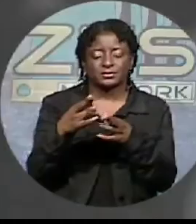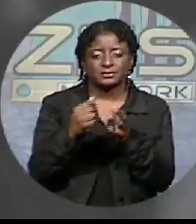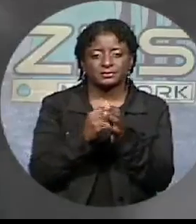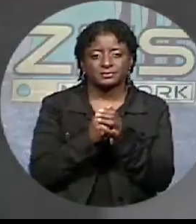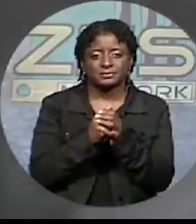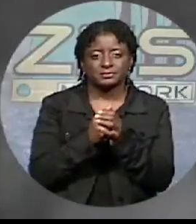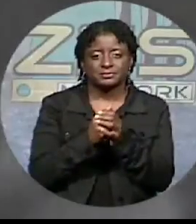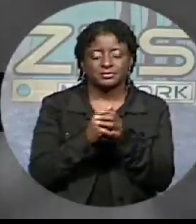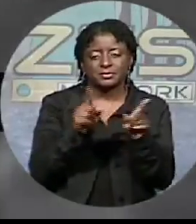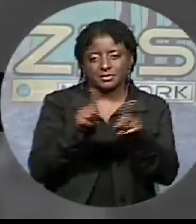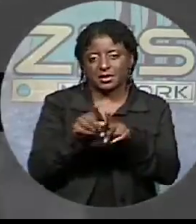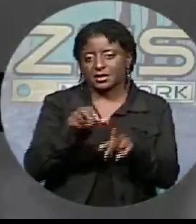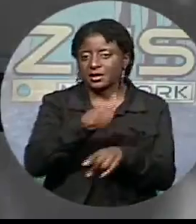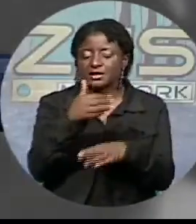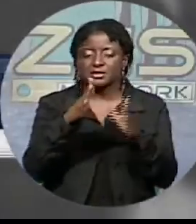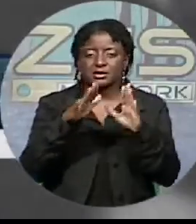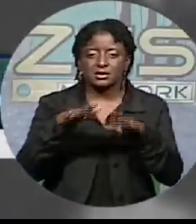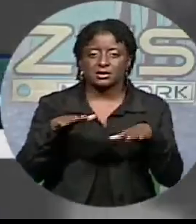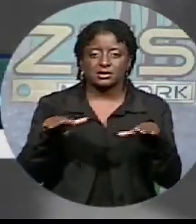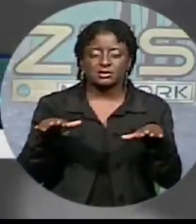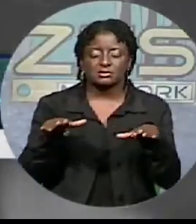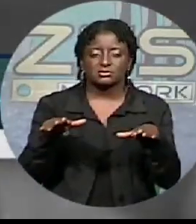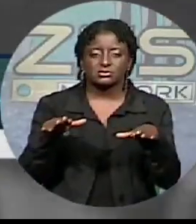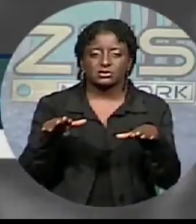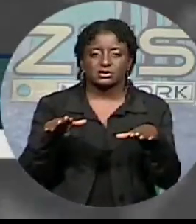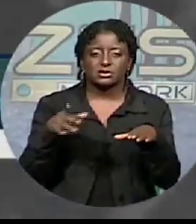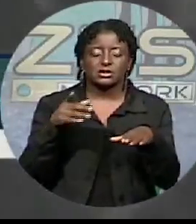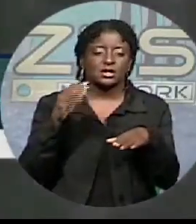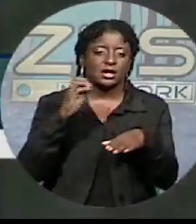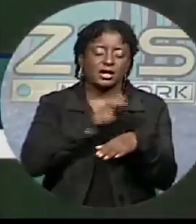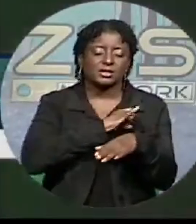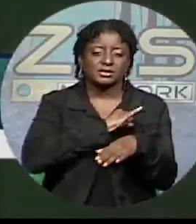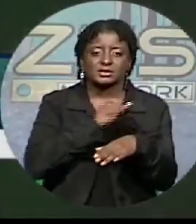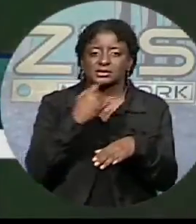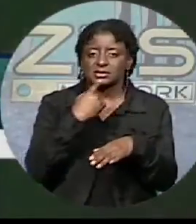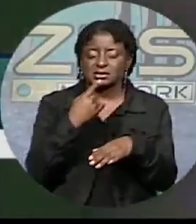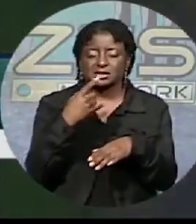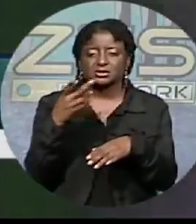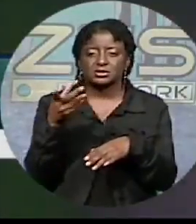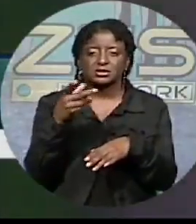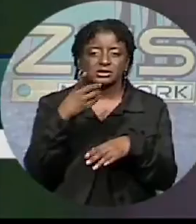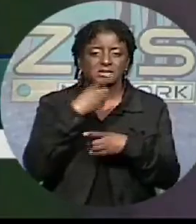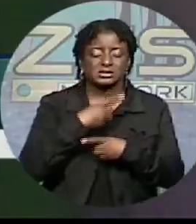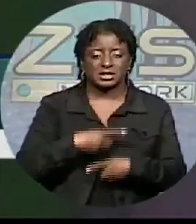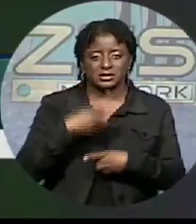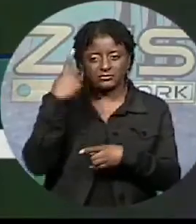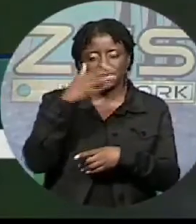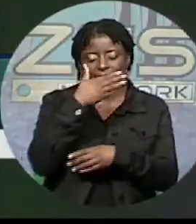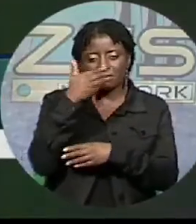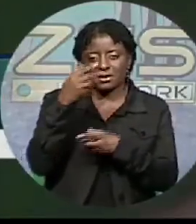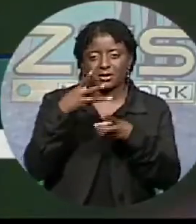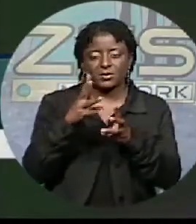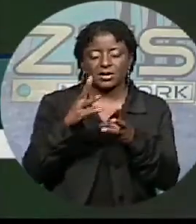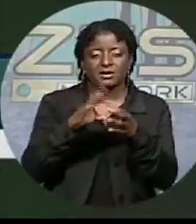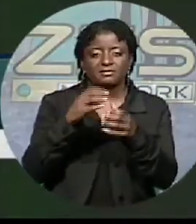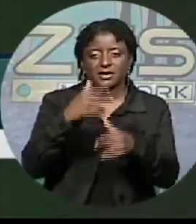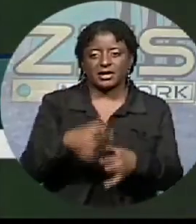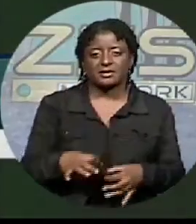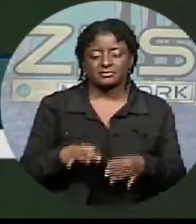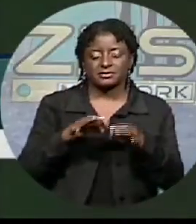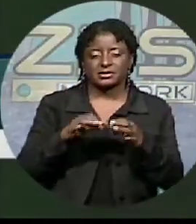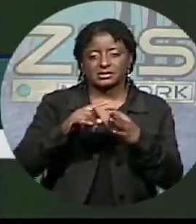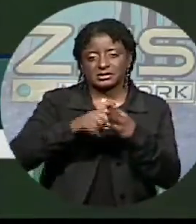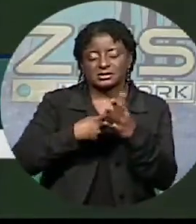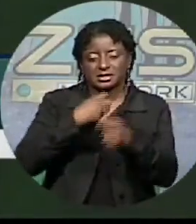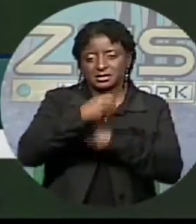Like other youngsters at that time, Isaacs said her yearning for a better way of life started years earlier when, as a primary school student,